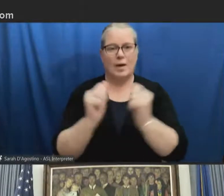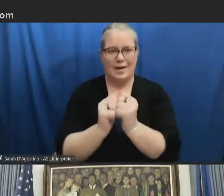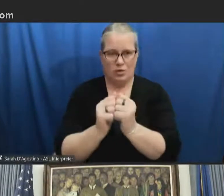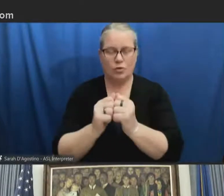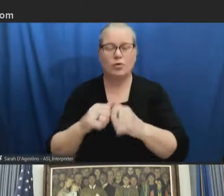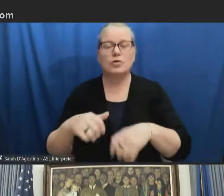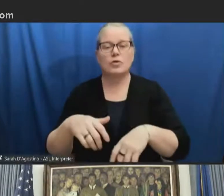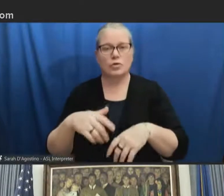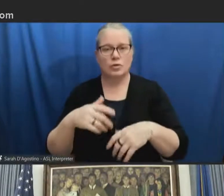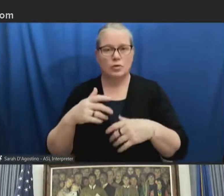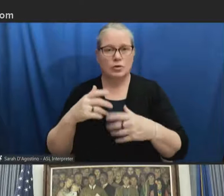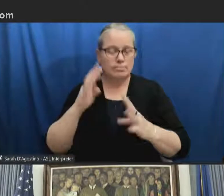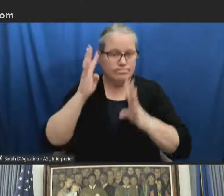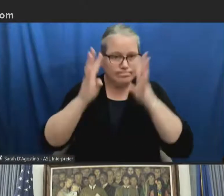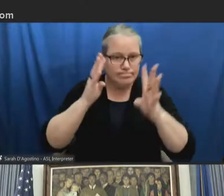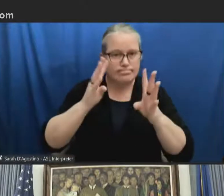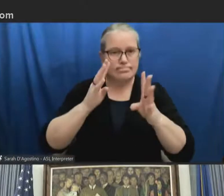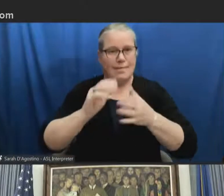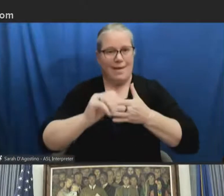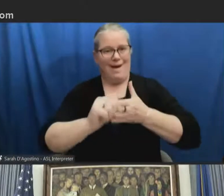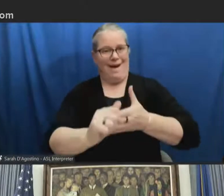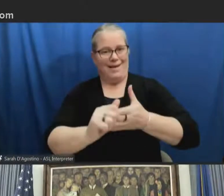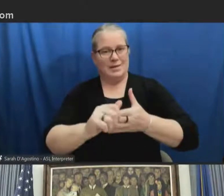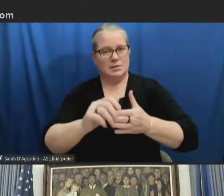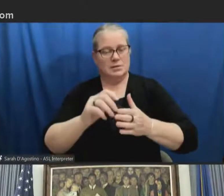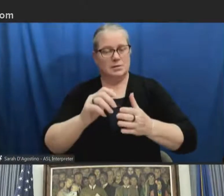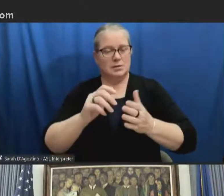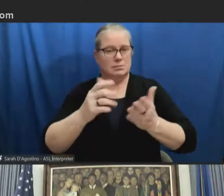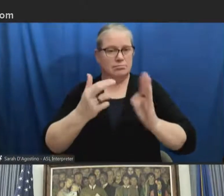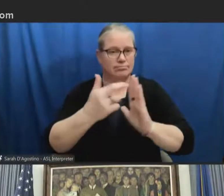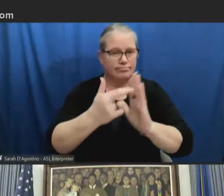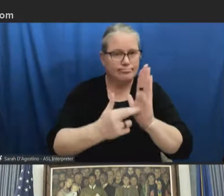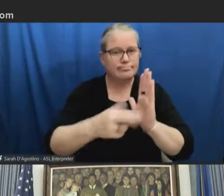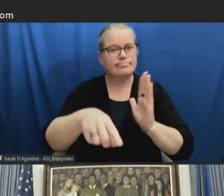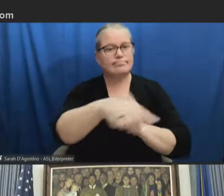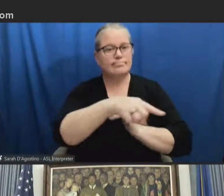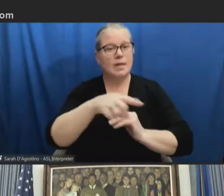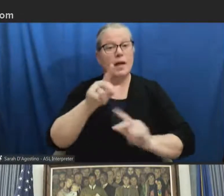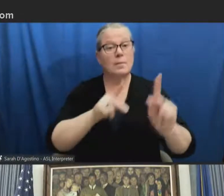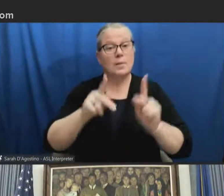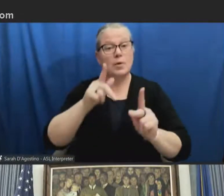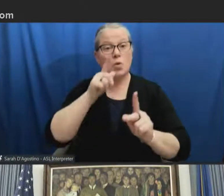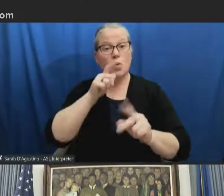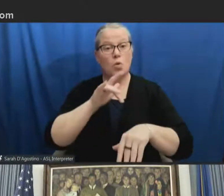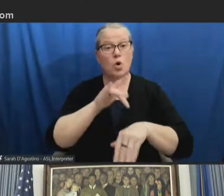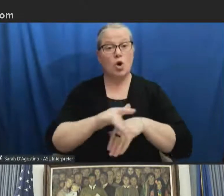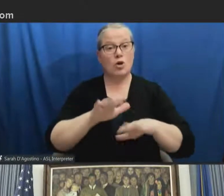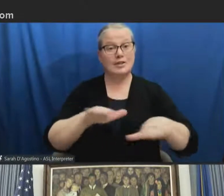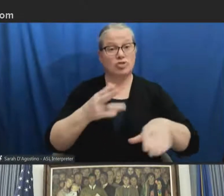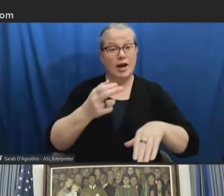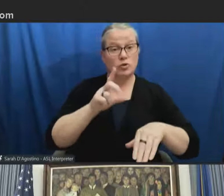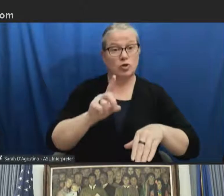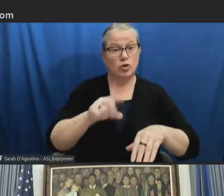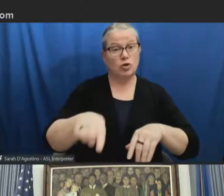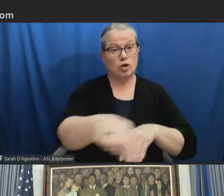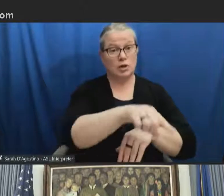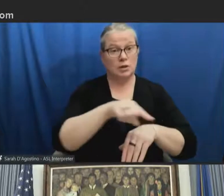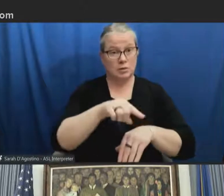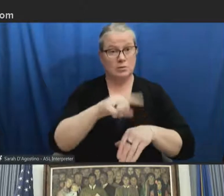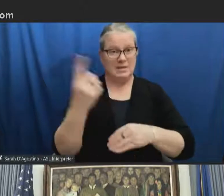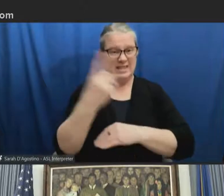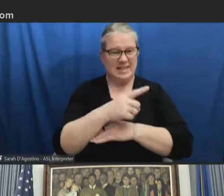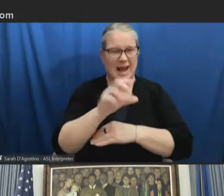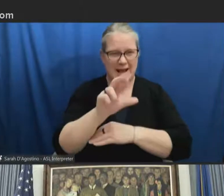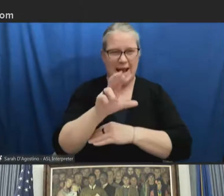help those in early childhood figure out how to use the tests that we have provided to